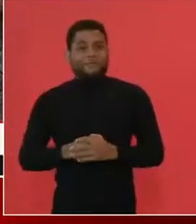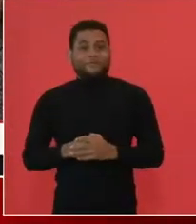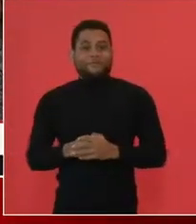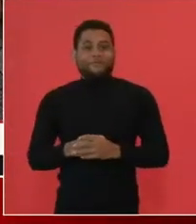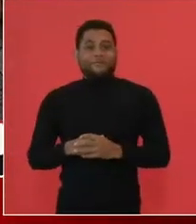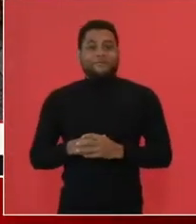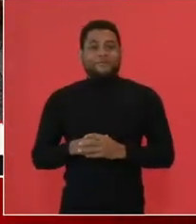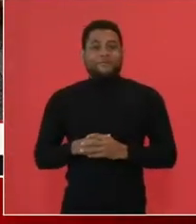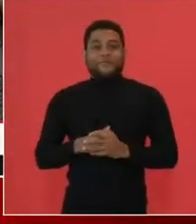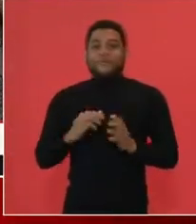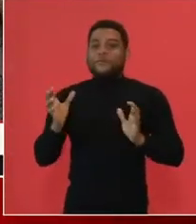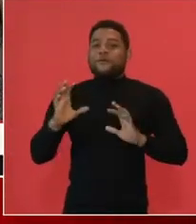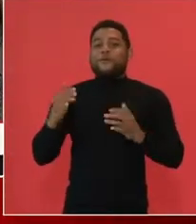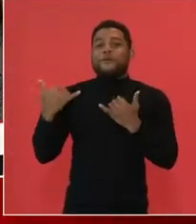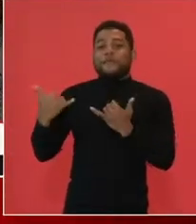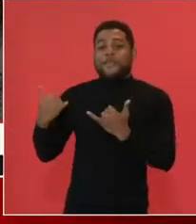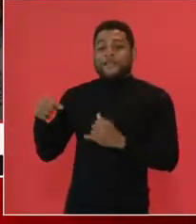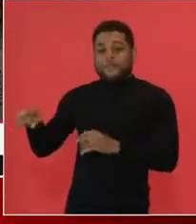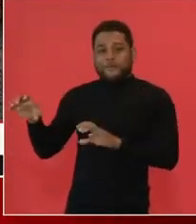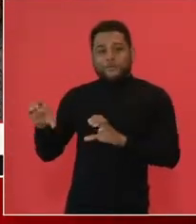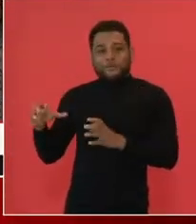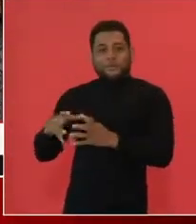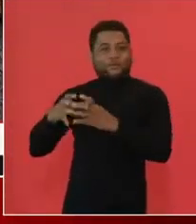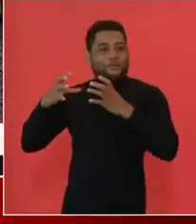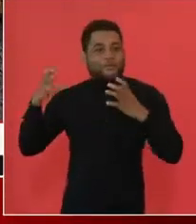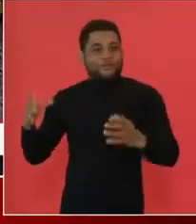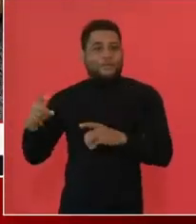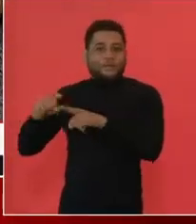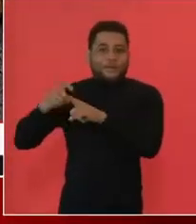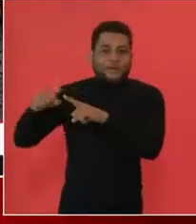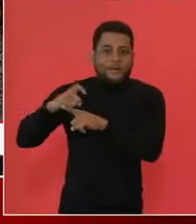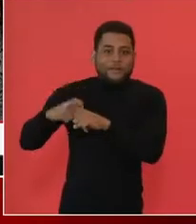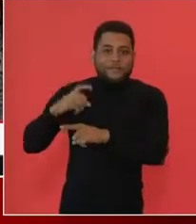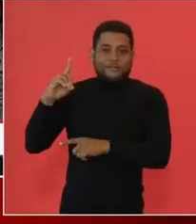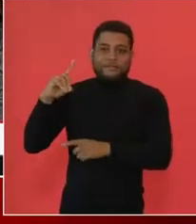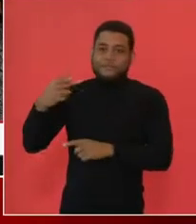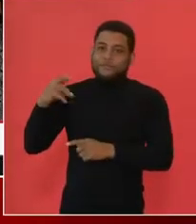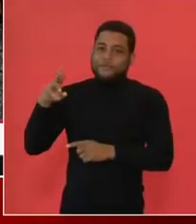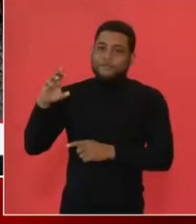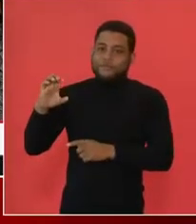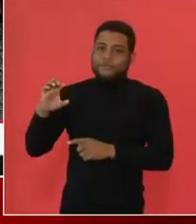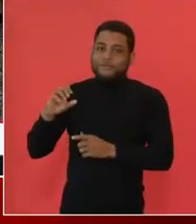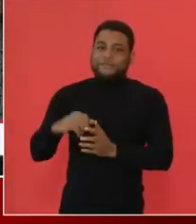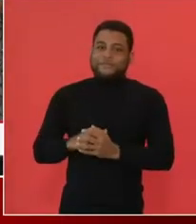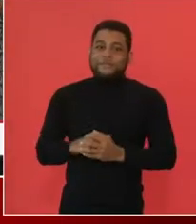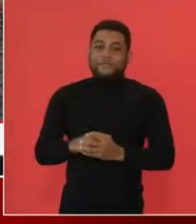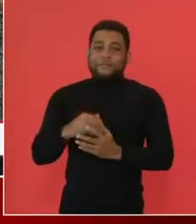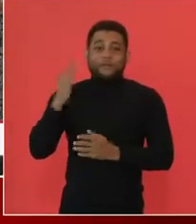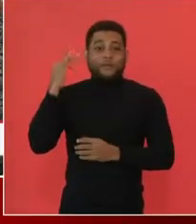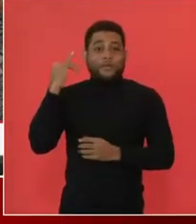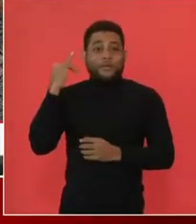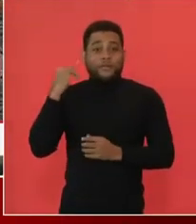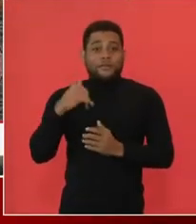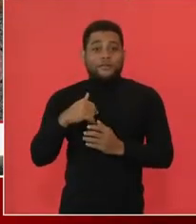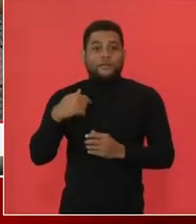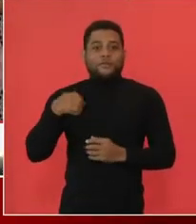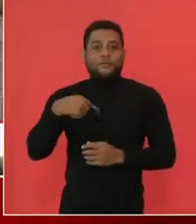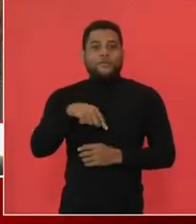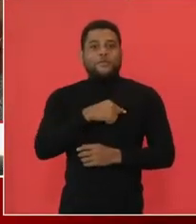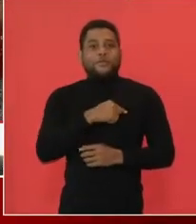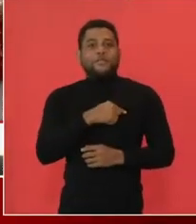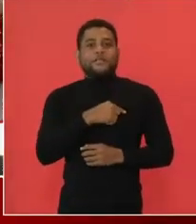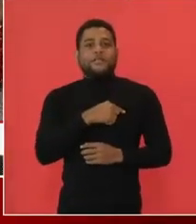DCHR has also gotten a lot of calls and texts and visits because when we had to